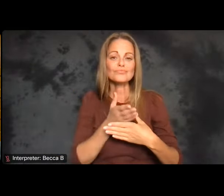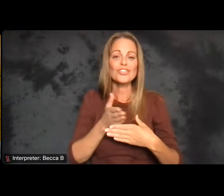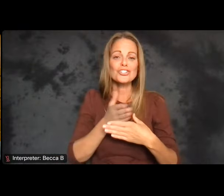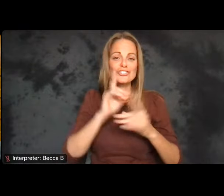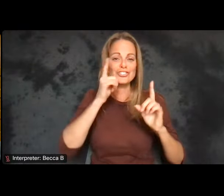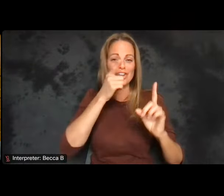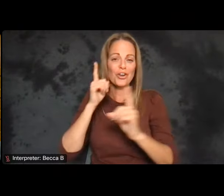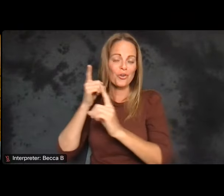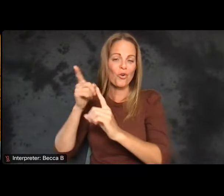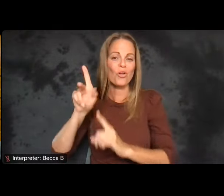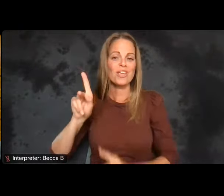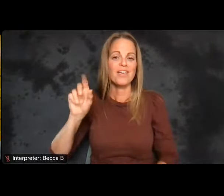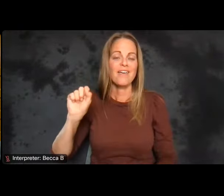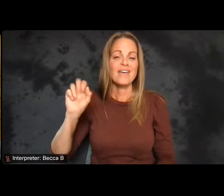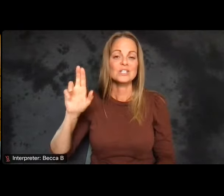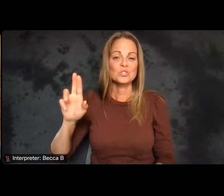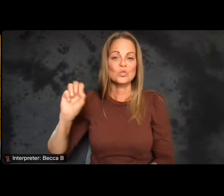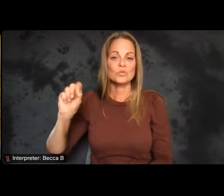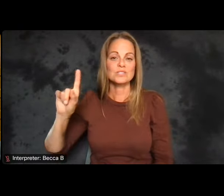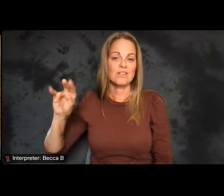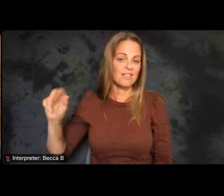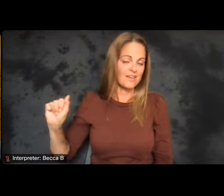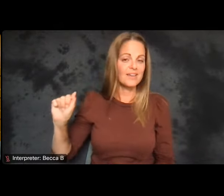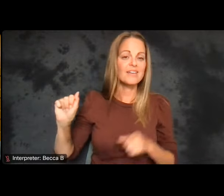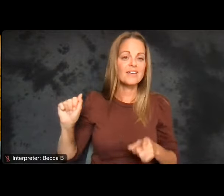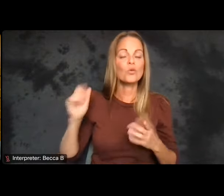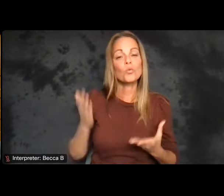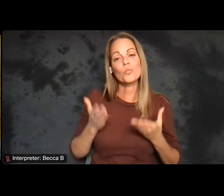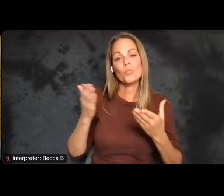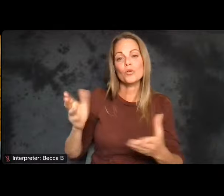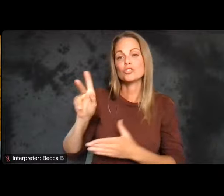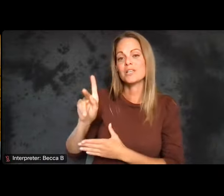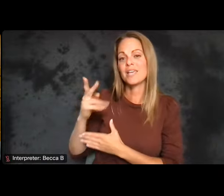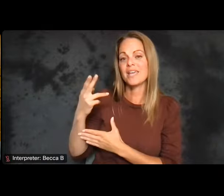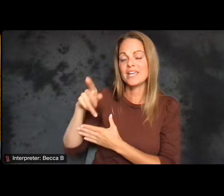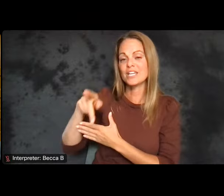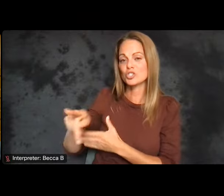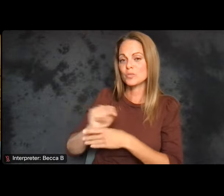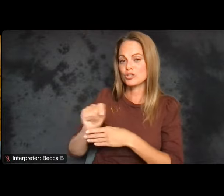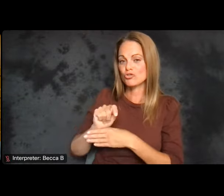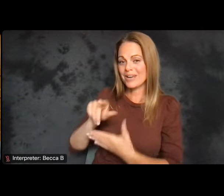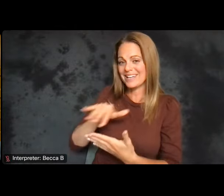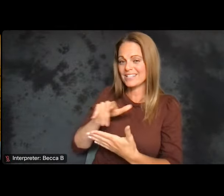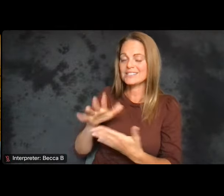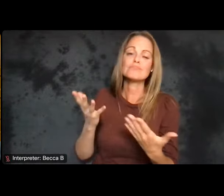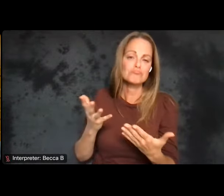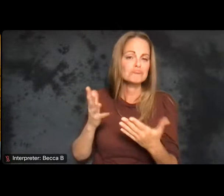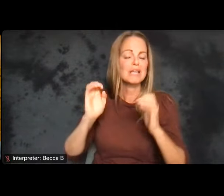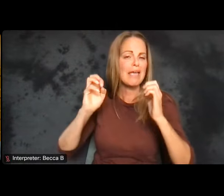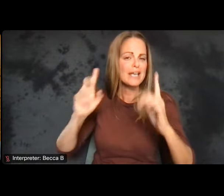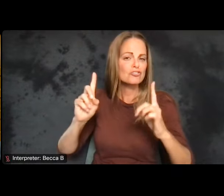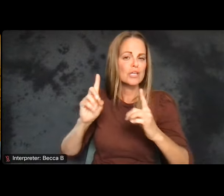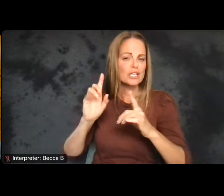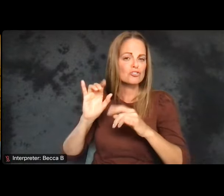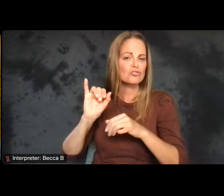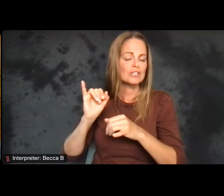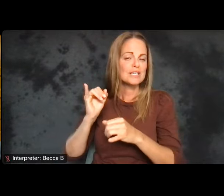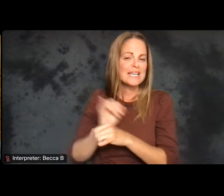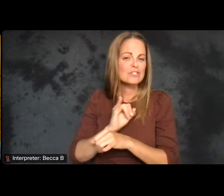KSU Salina. We're essentially proposing our KHP Training Academy, which at its core is an educational institution that requires classrooms,